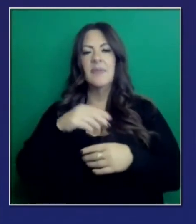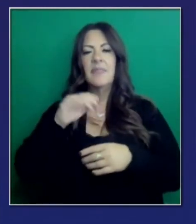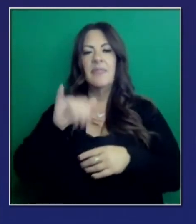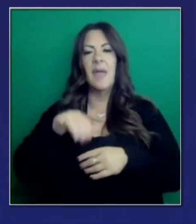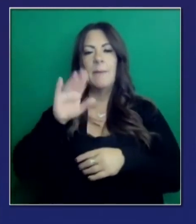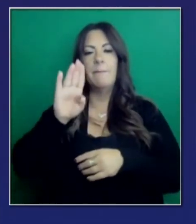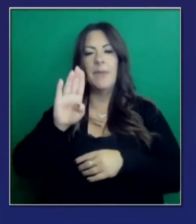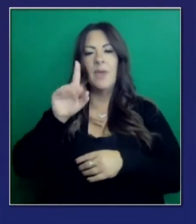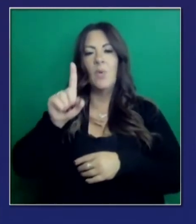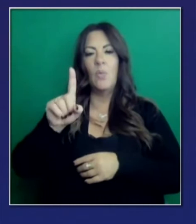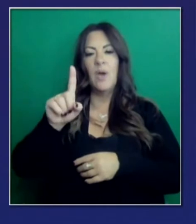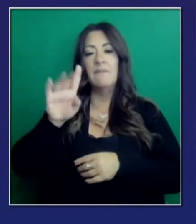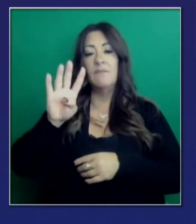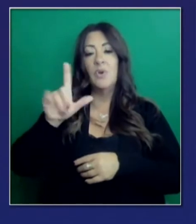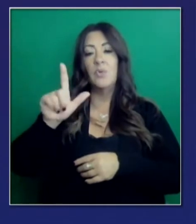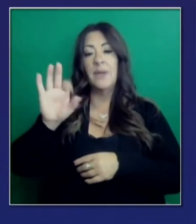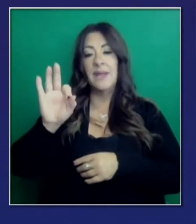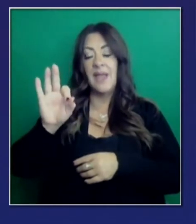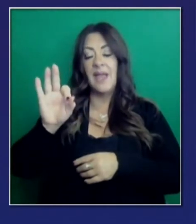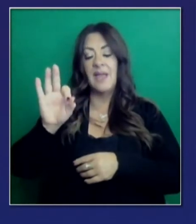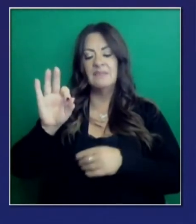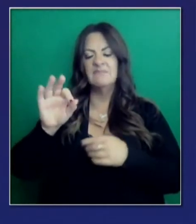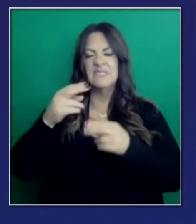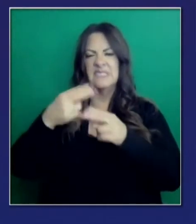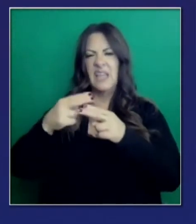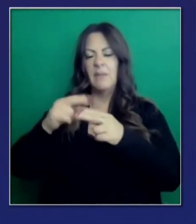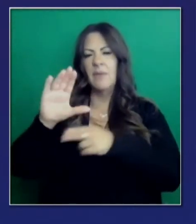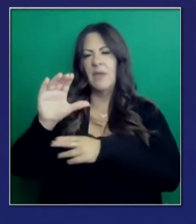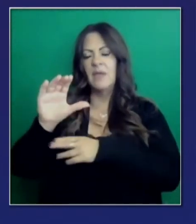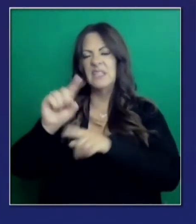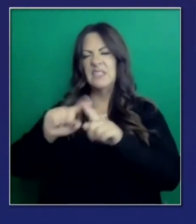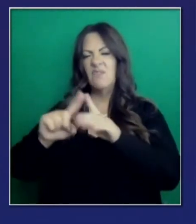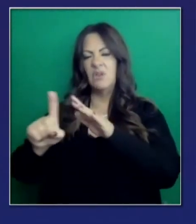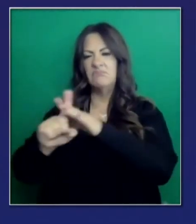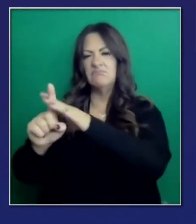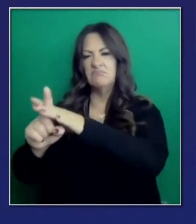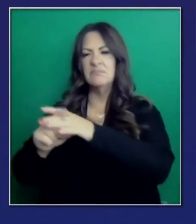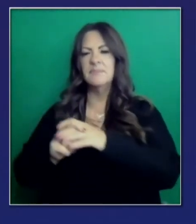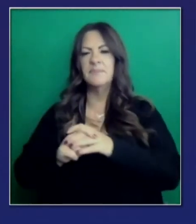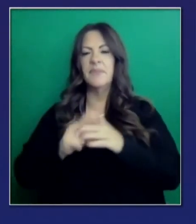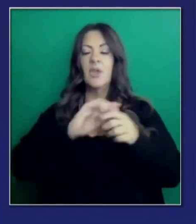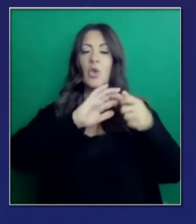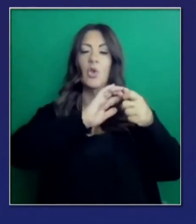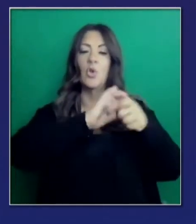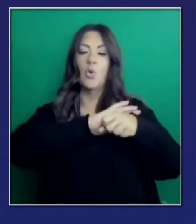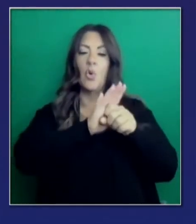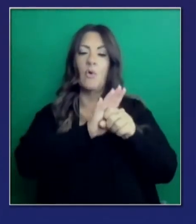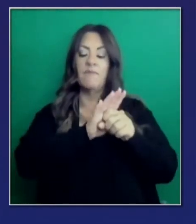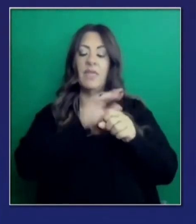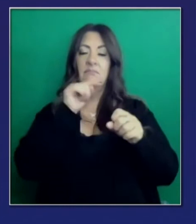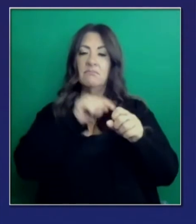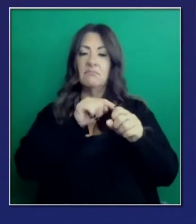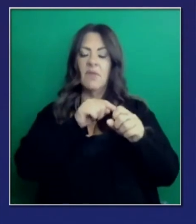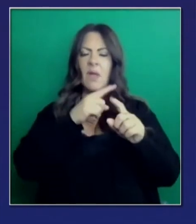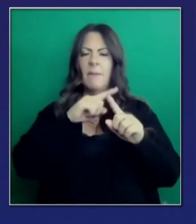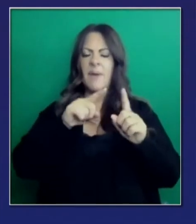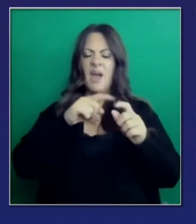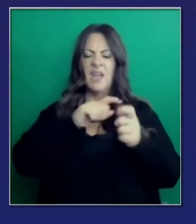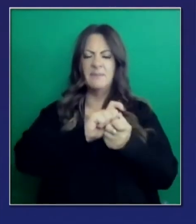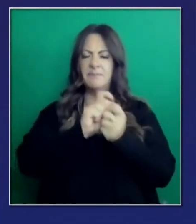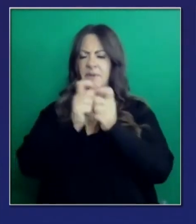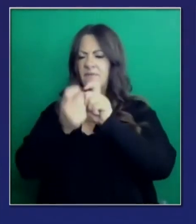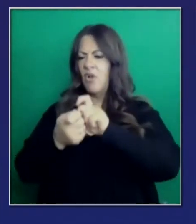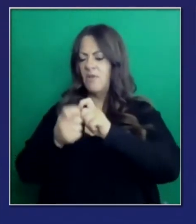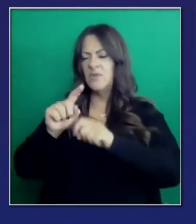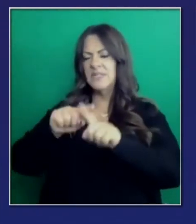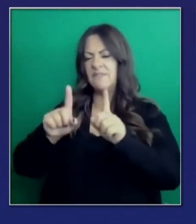we're still working on. Is that a COVID variant that's unique to California, or is it something else? Again, we're still working through that. But so are we